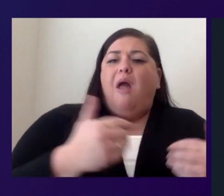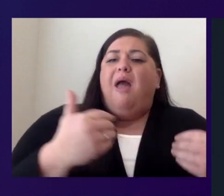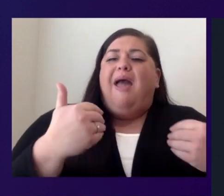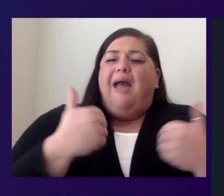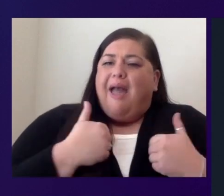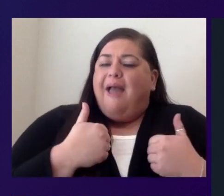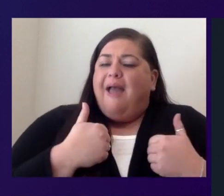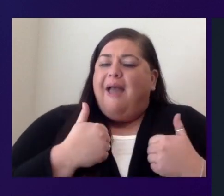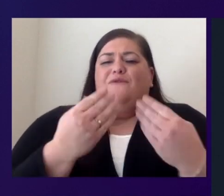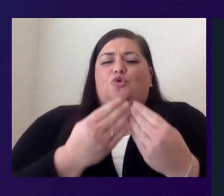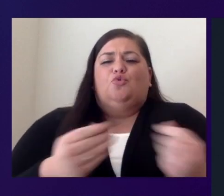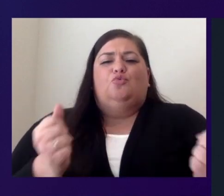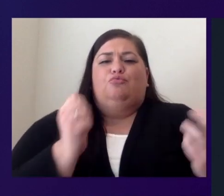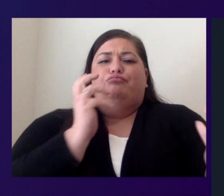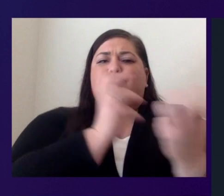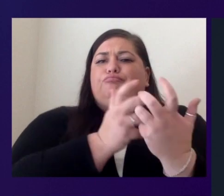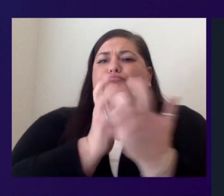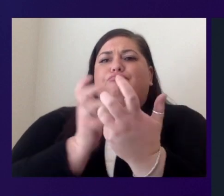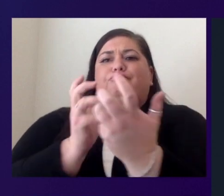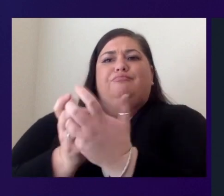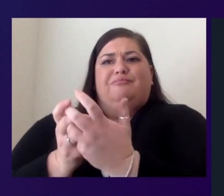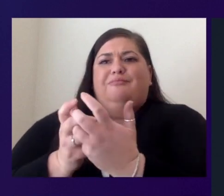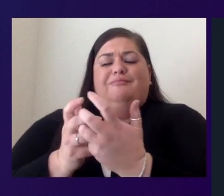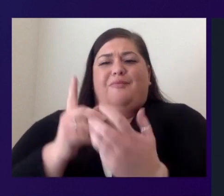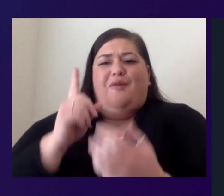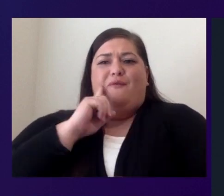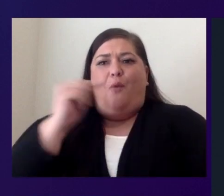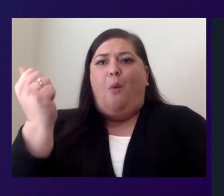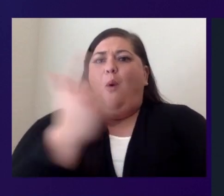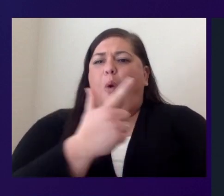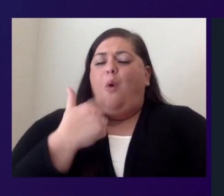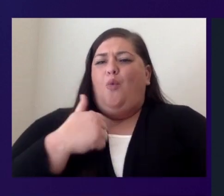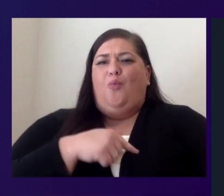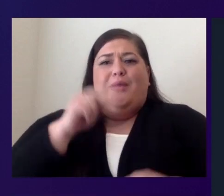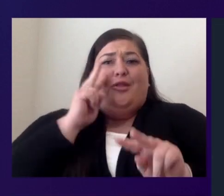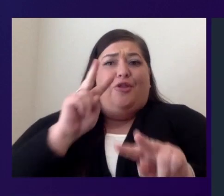for everybody, and we're ready to partner with you, with everybody as well.